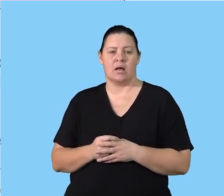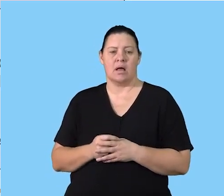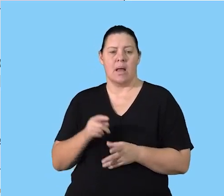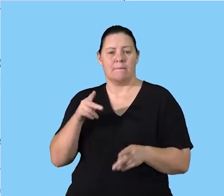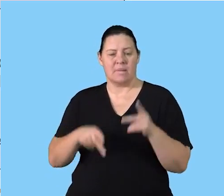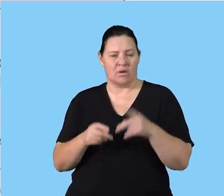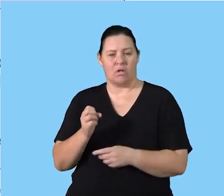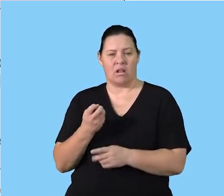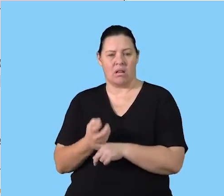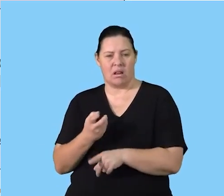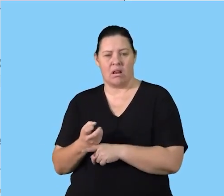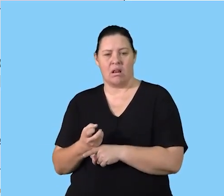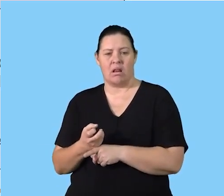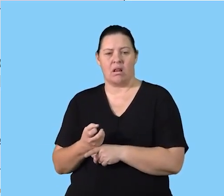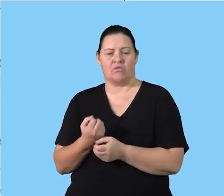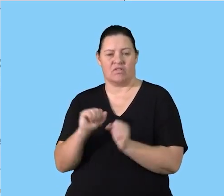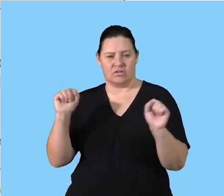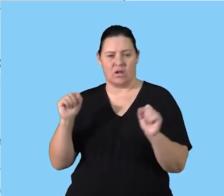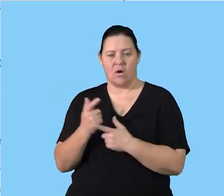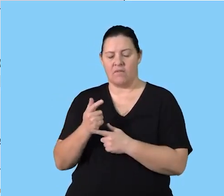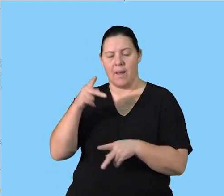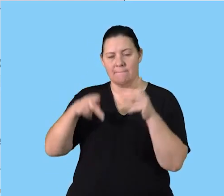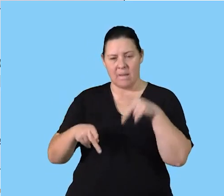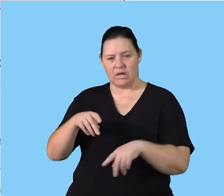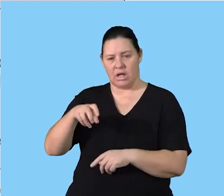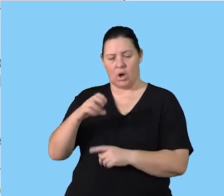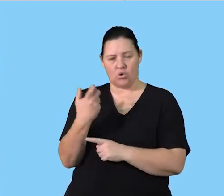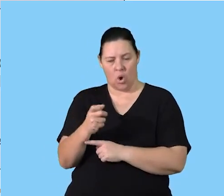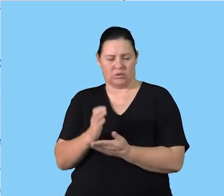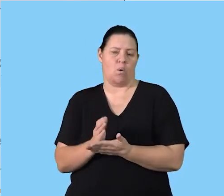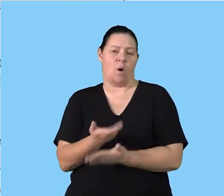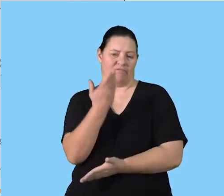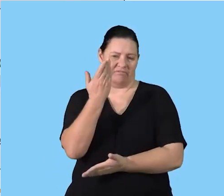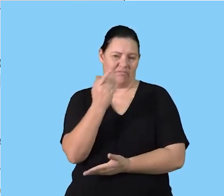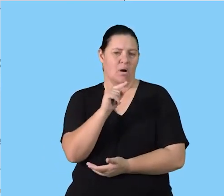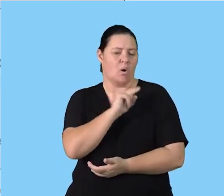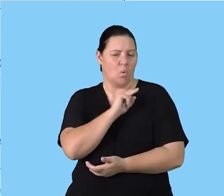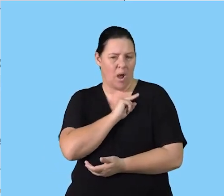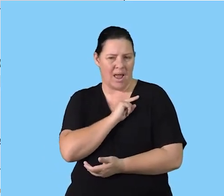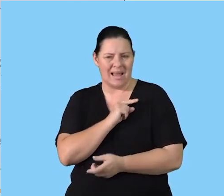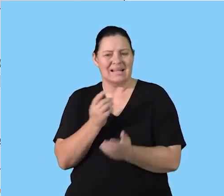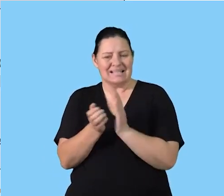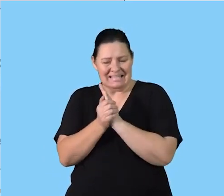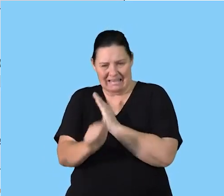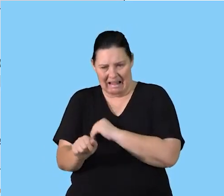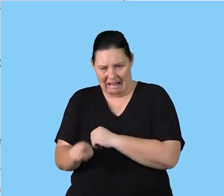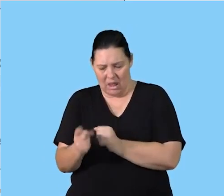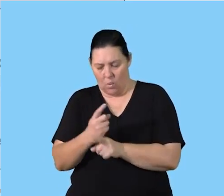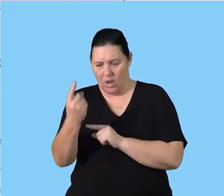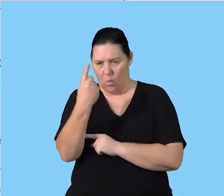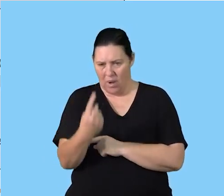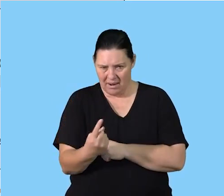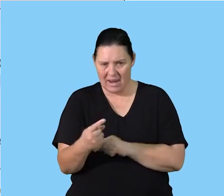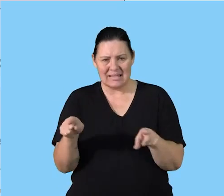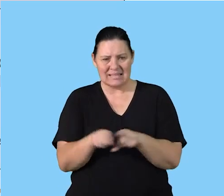gold. Under mining of gold, we have removed the content mining of gold because the same skills that were acquired in week 1 in the